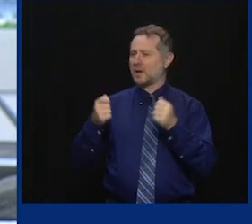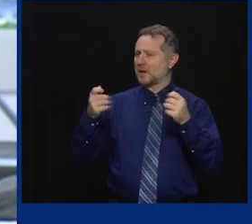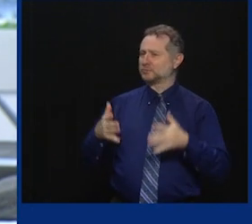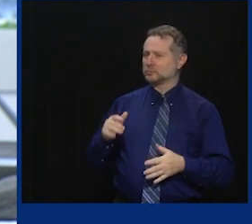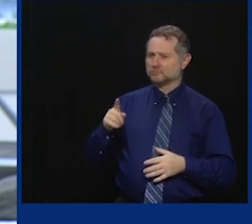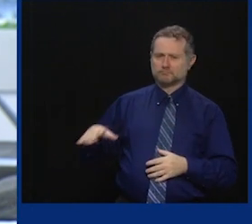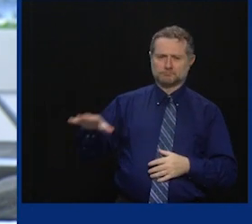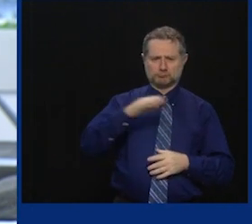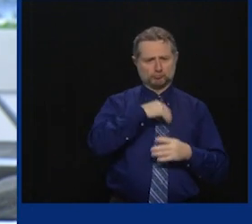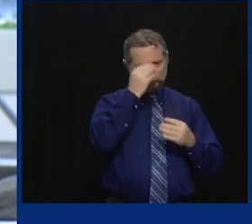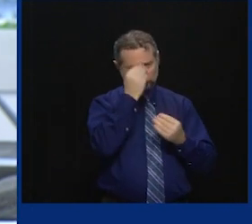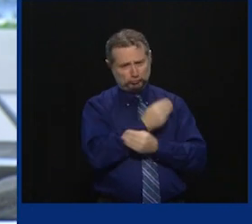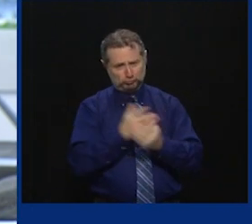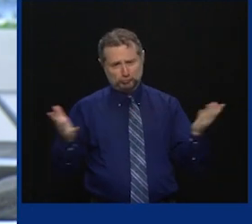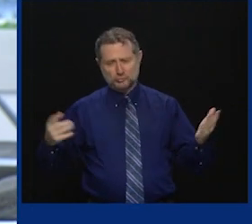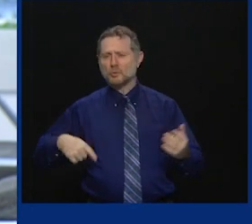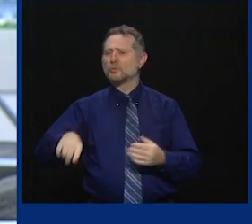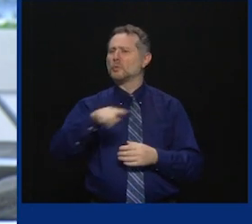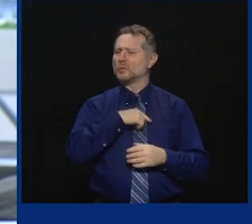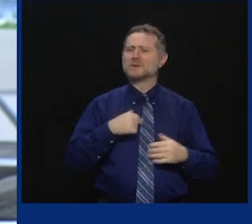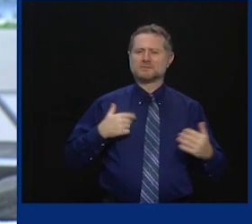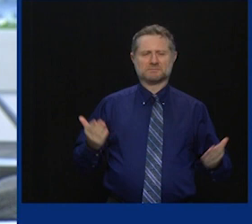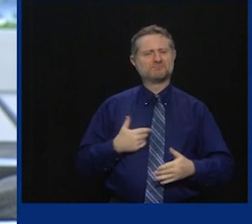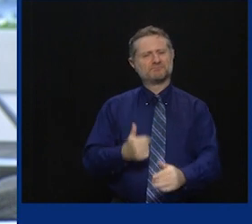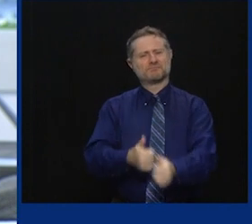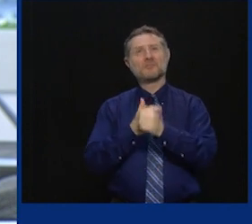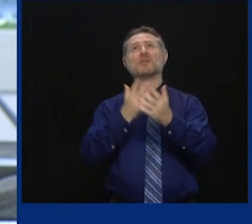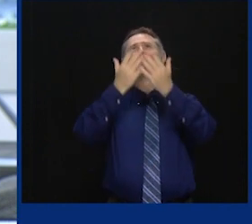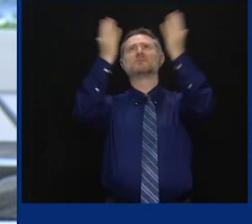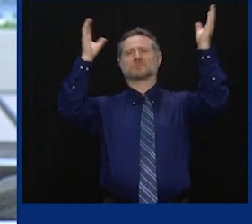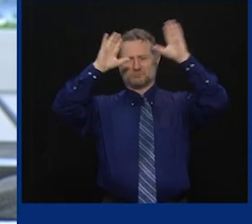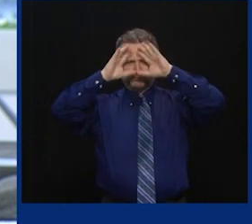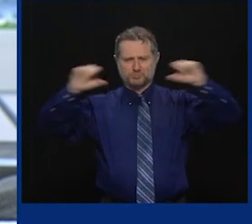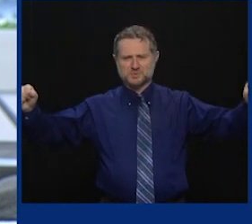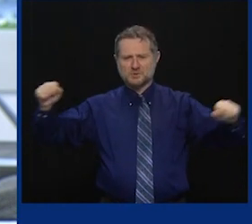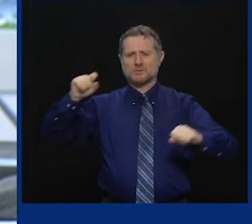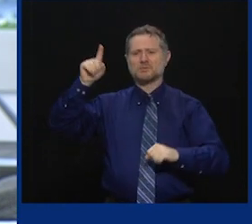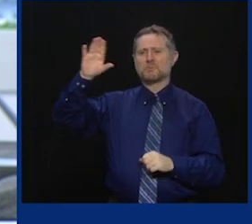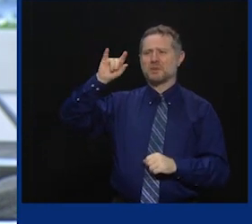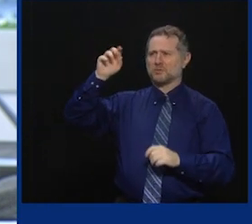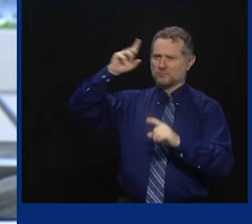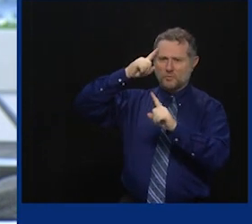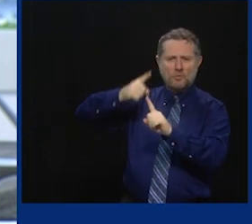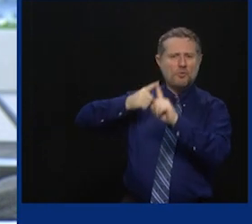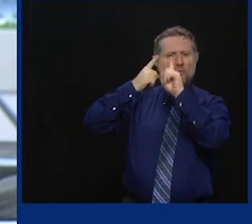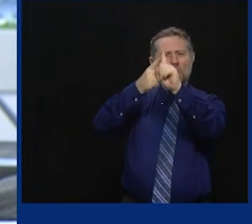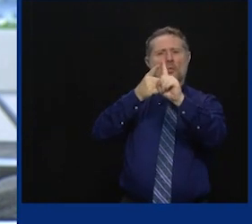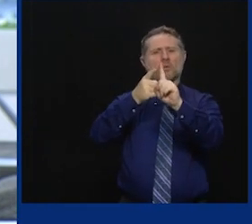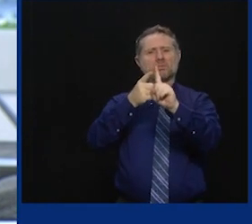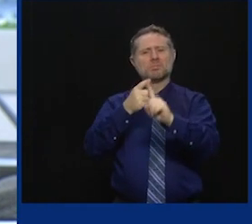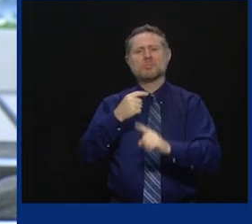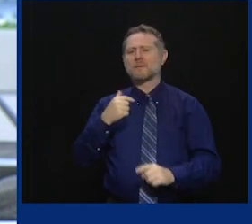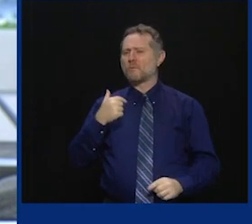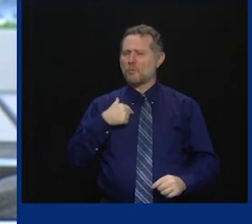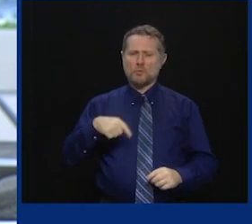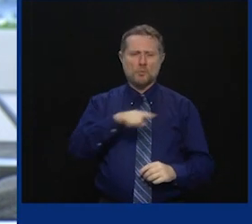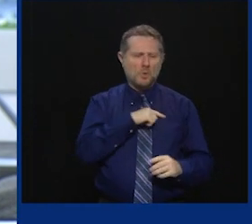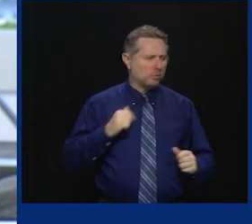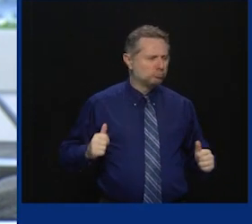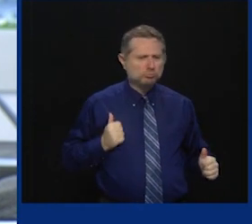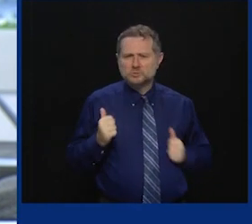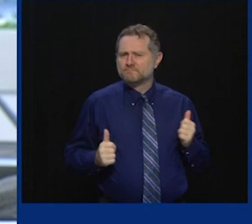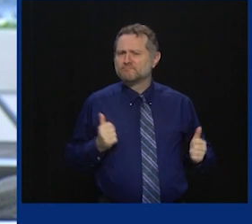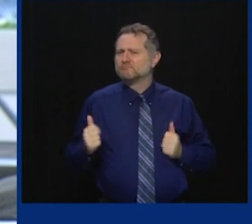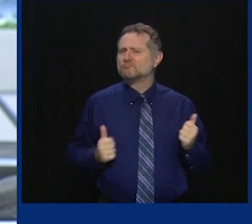you that we are in sync with the goals of the Biden administration. We want to continue to be aggressive and bold because we have no choice. This is